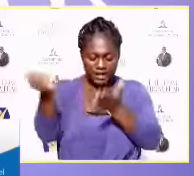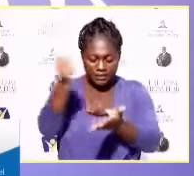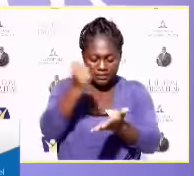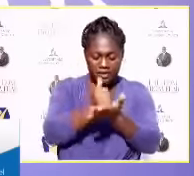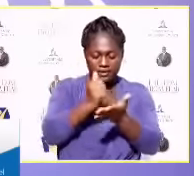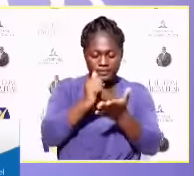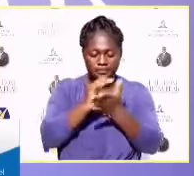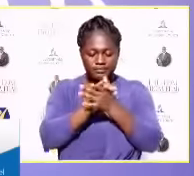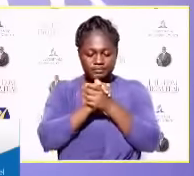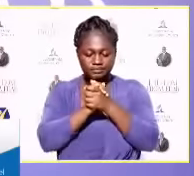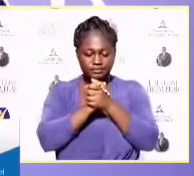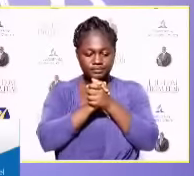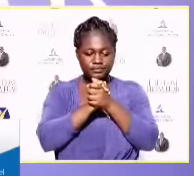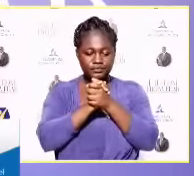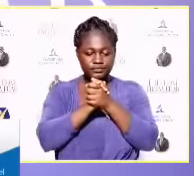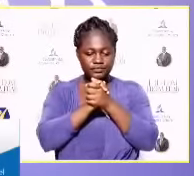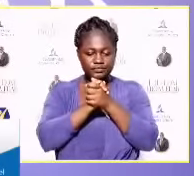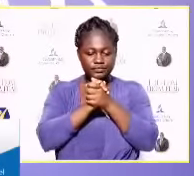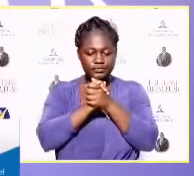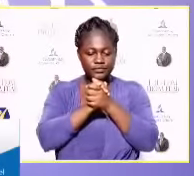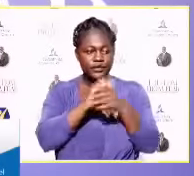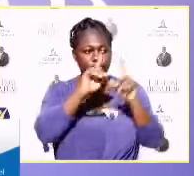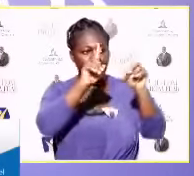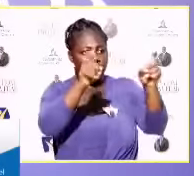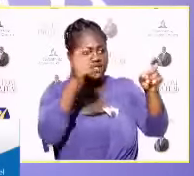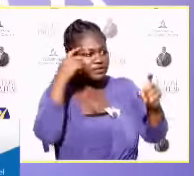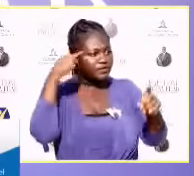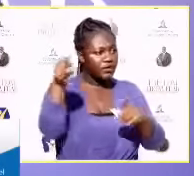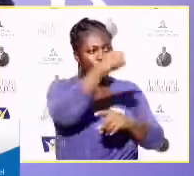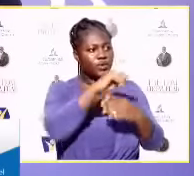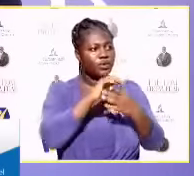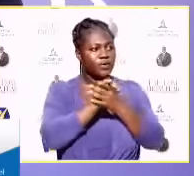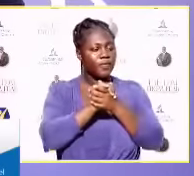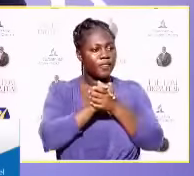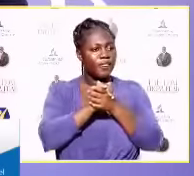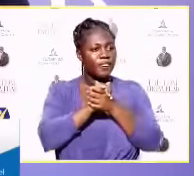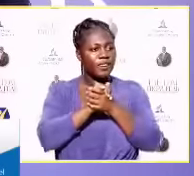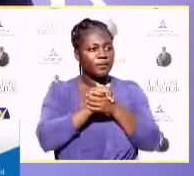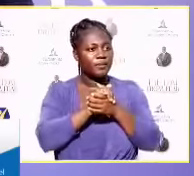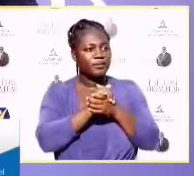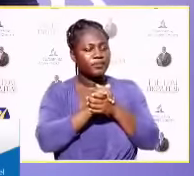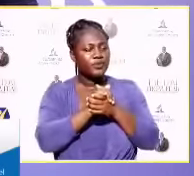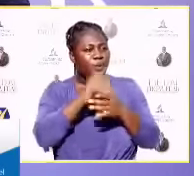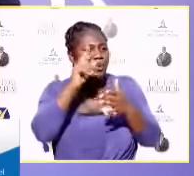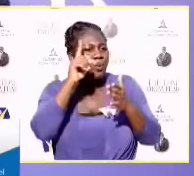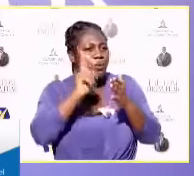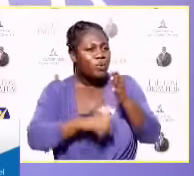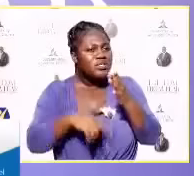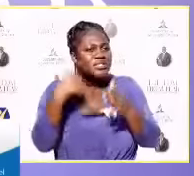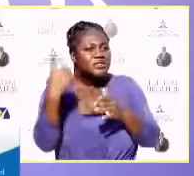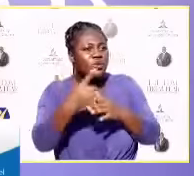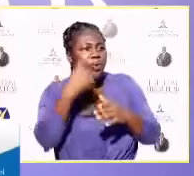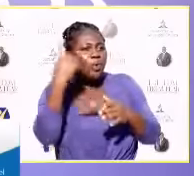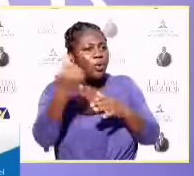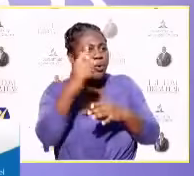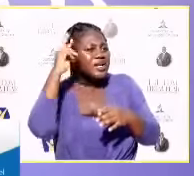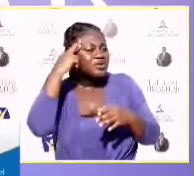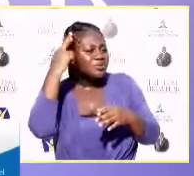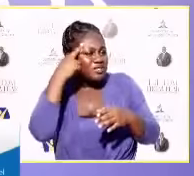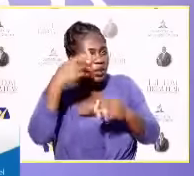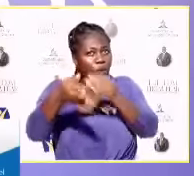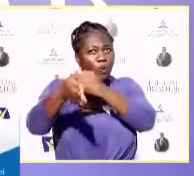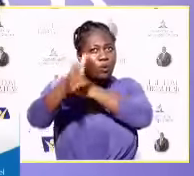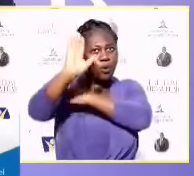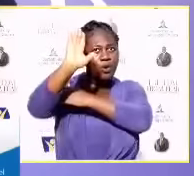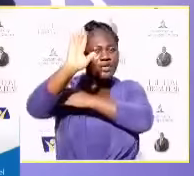Amen. Question for you. What is the only reason why God destroys a person?